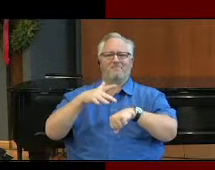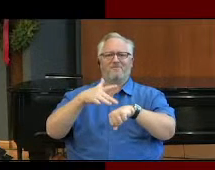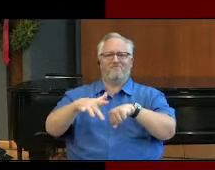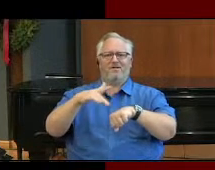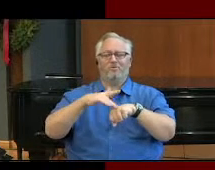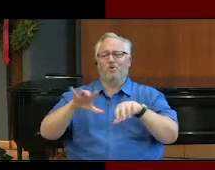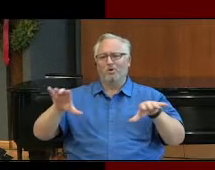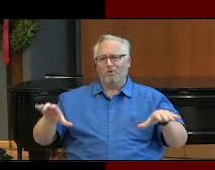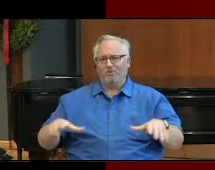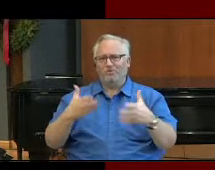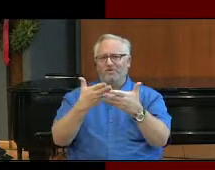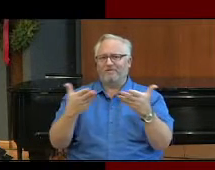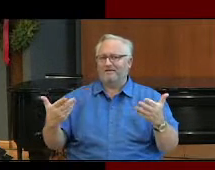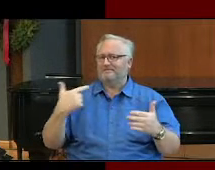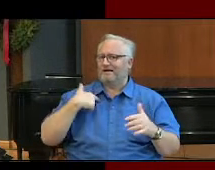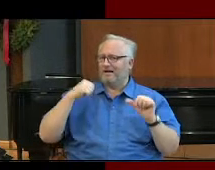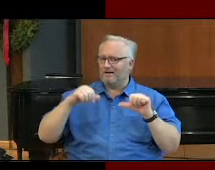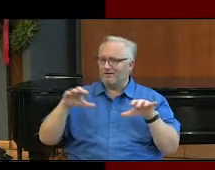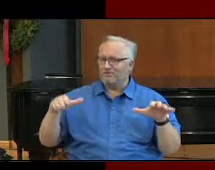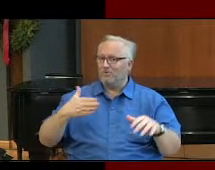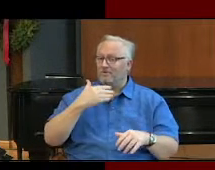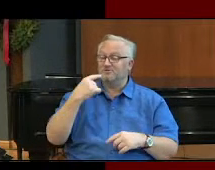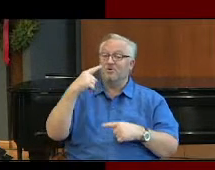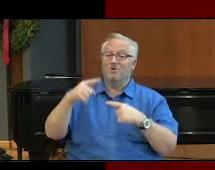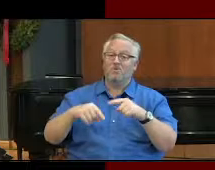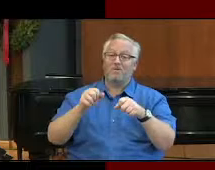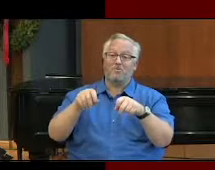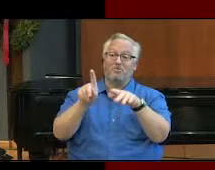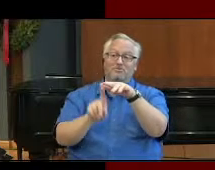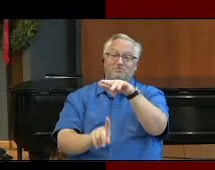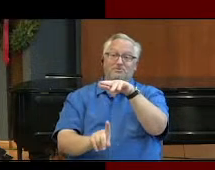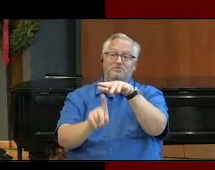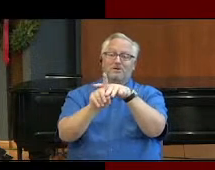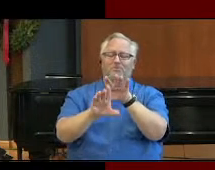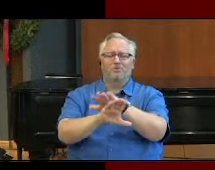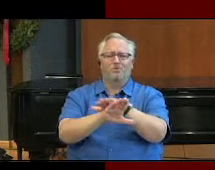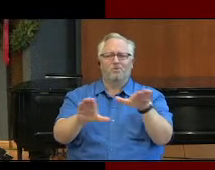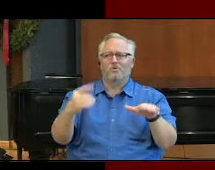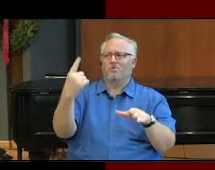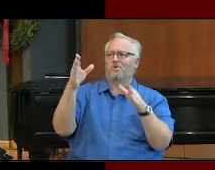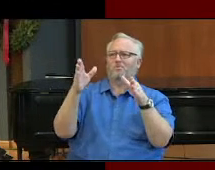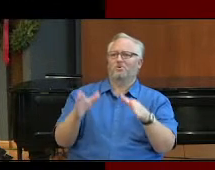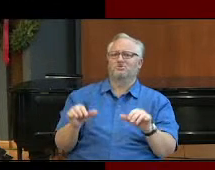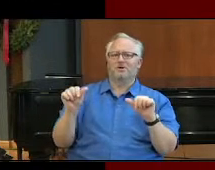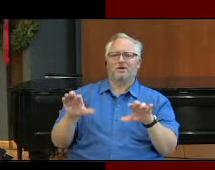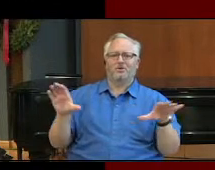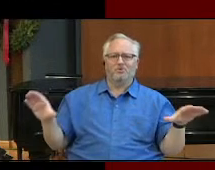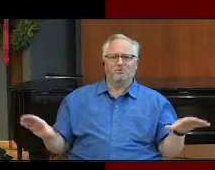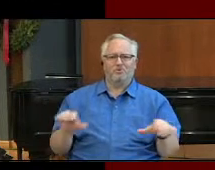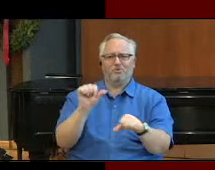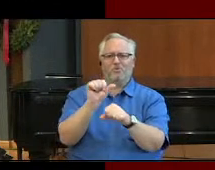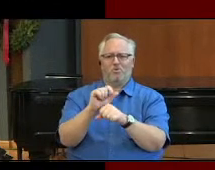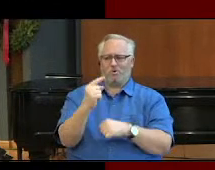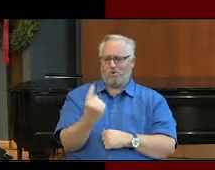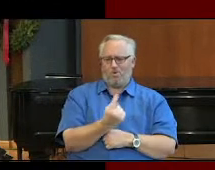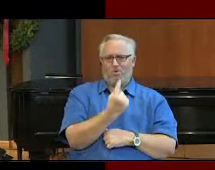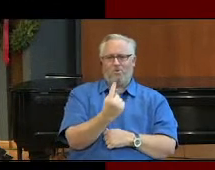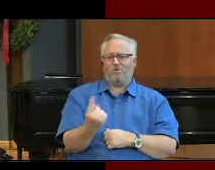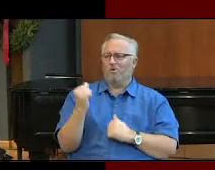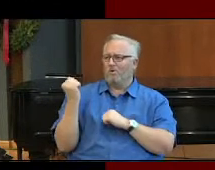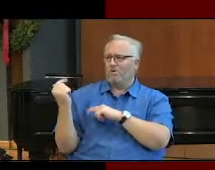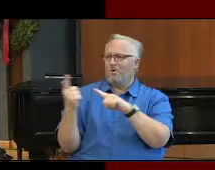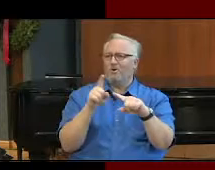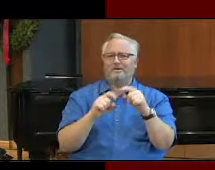best when the opportunity presents itself. No one person can ever do this work alone. We all need